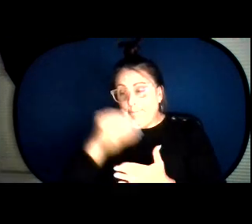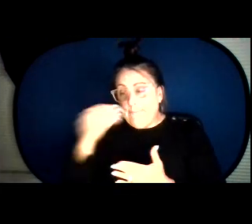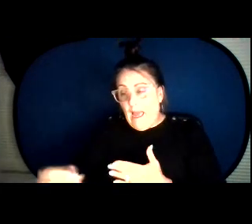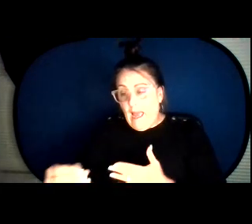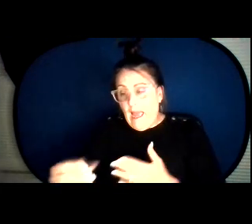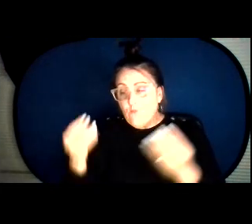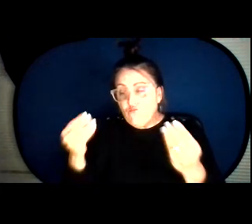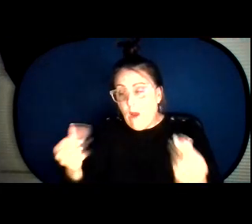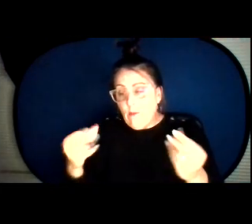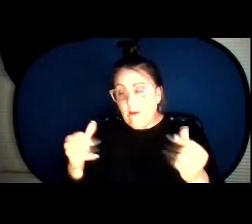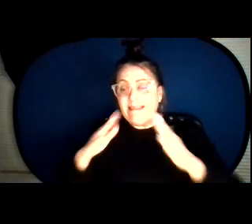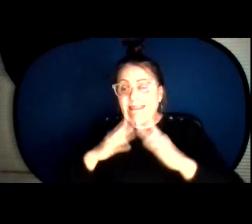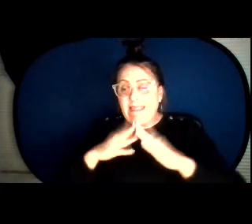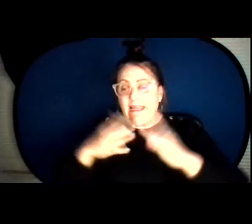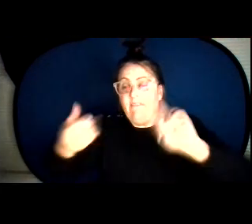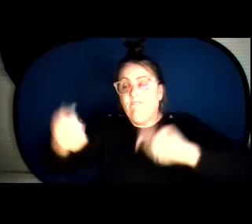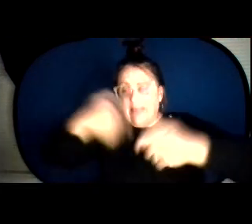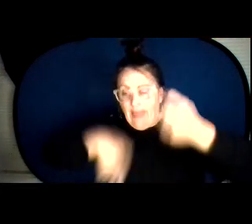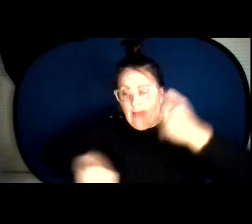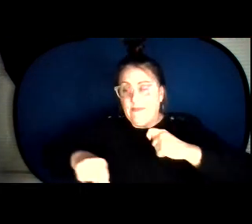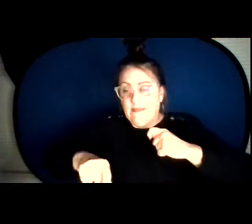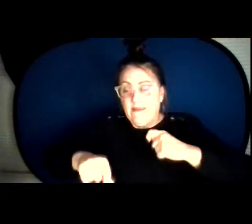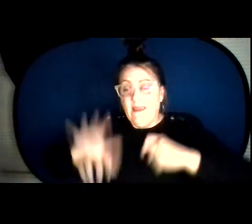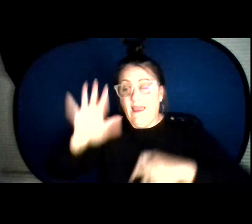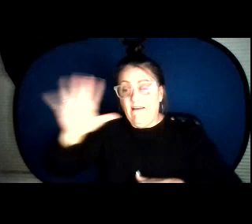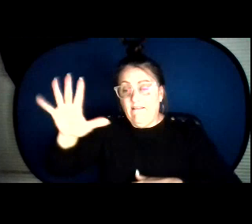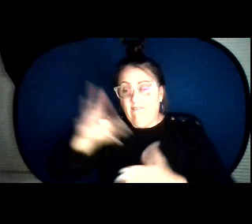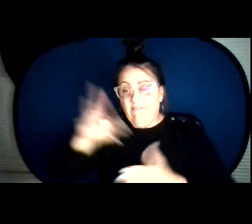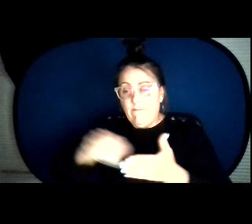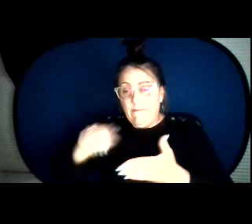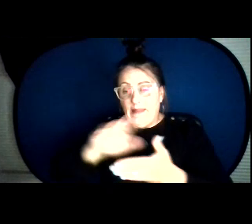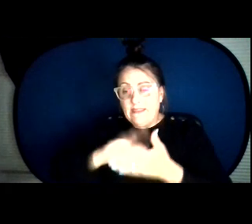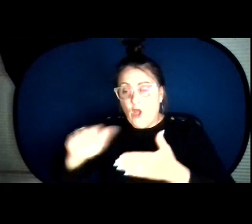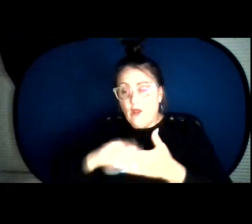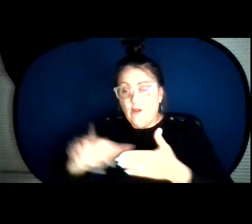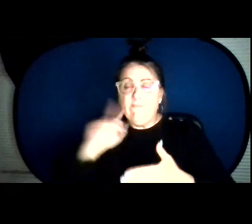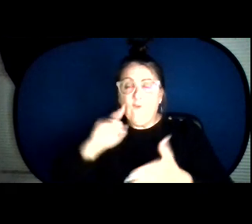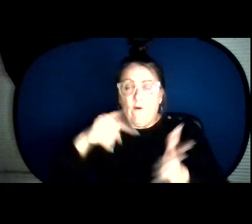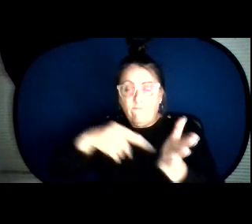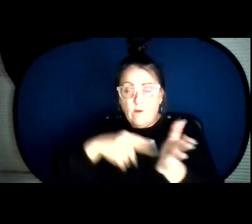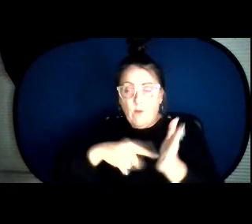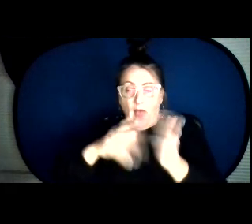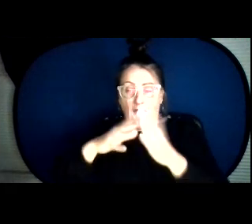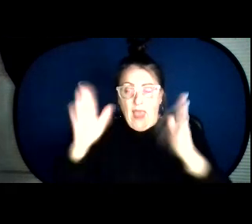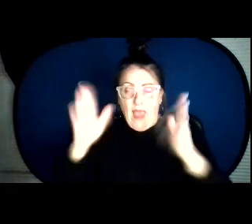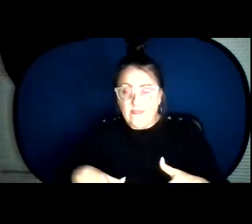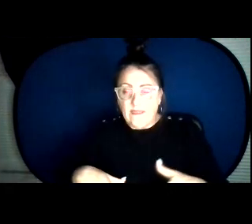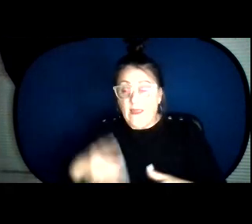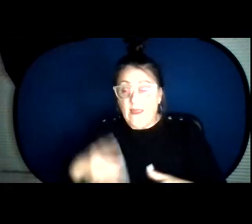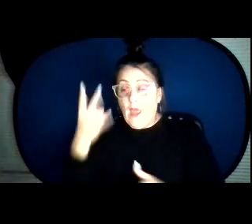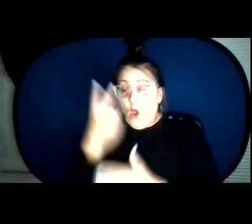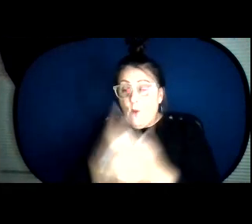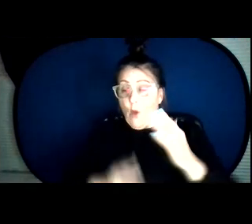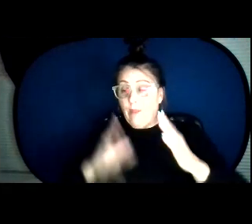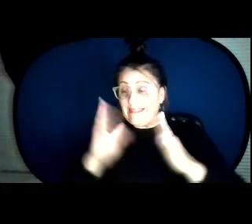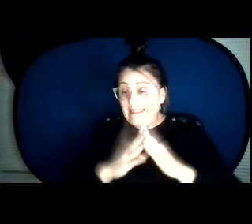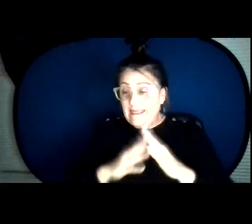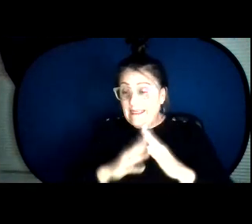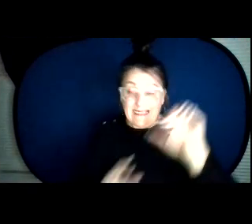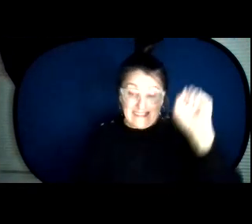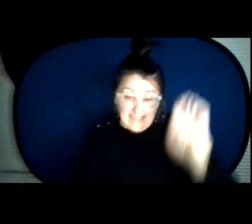The city flipped the properties, generating over $5 million for affordable housing. Both the cities of South Pasadena and Pasadena can